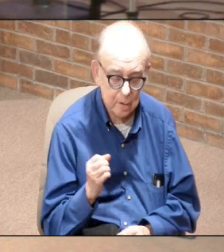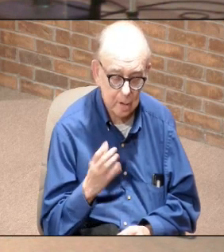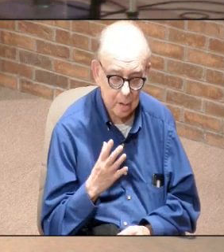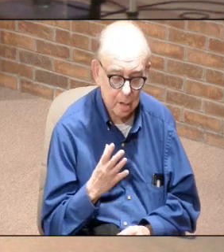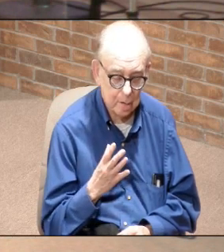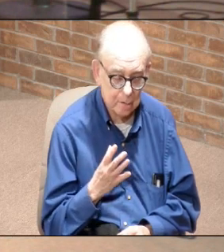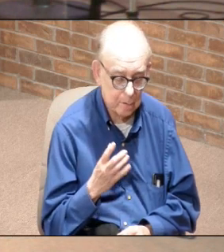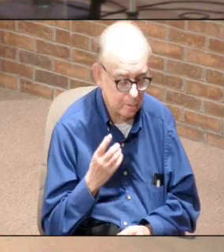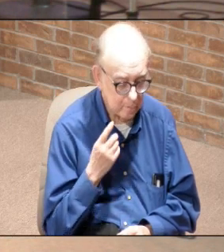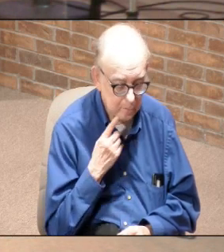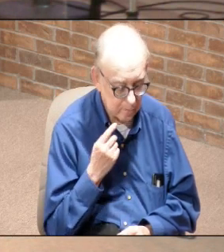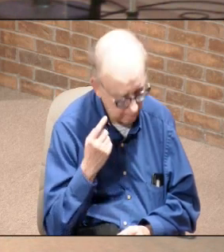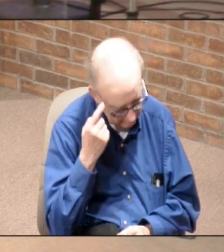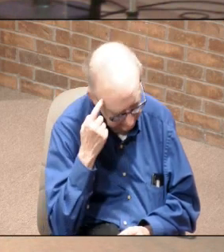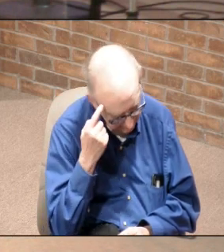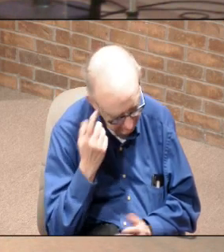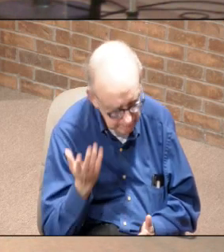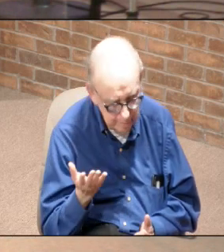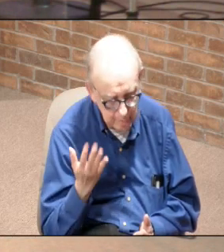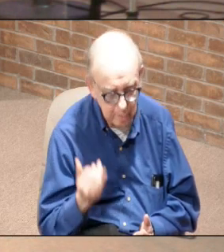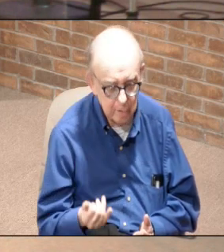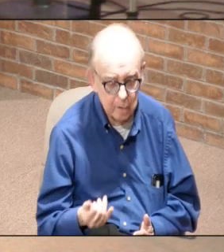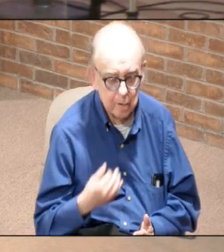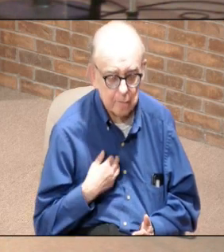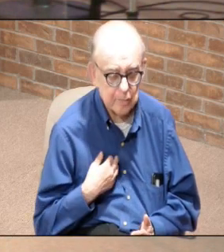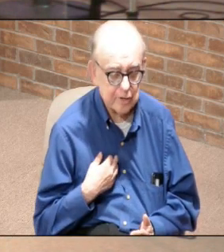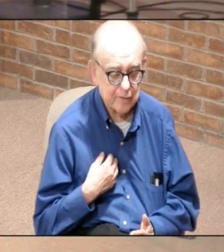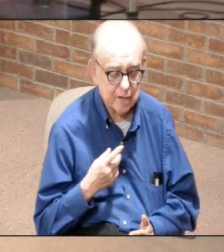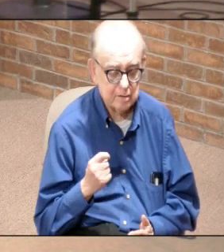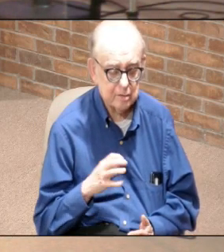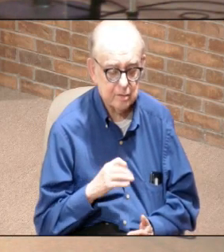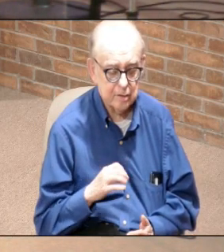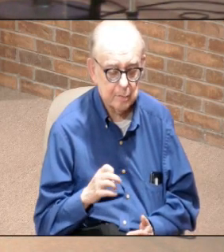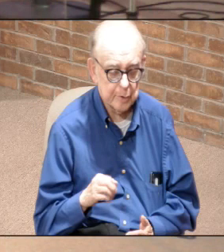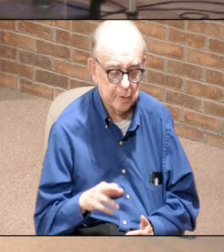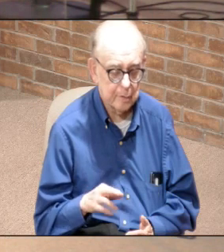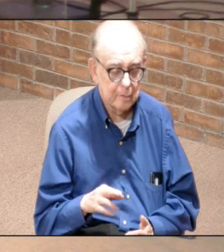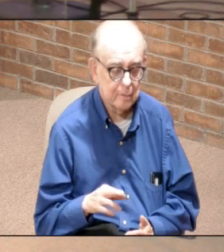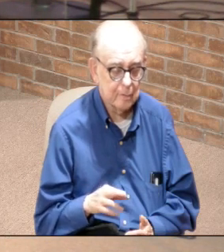She's got red hair, so she must what? Have a temper.